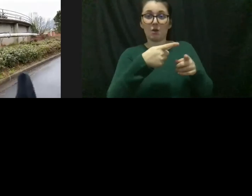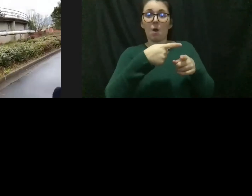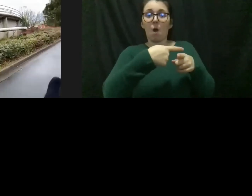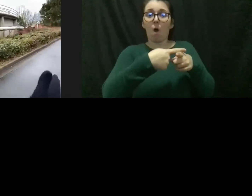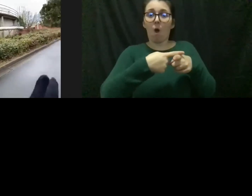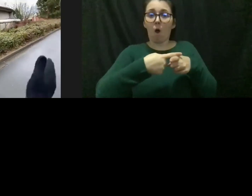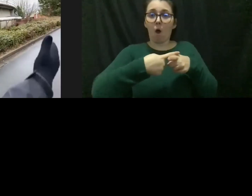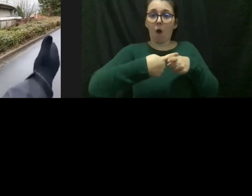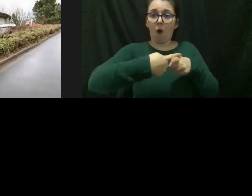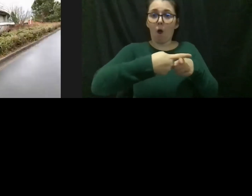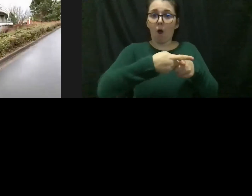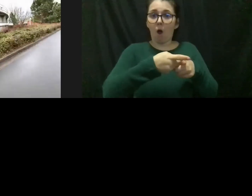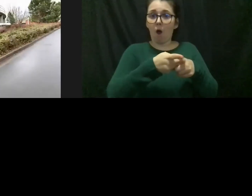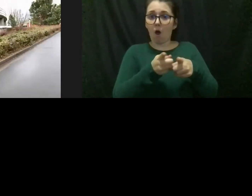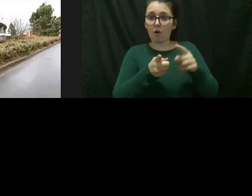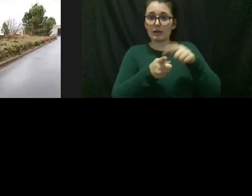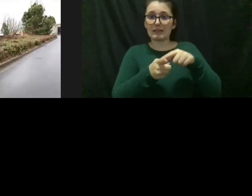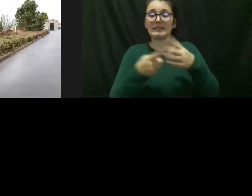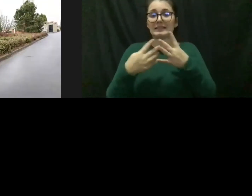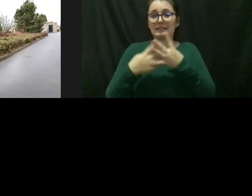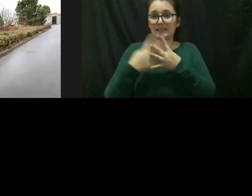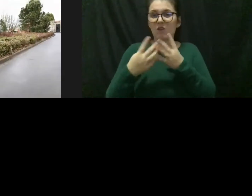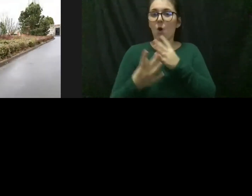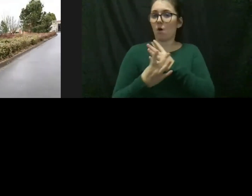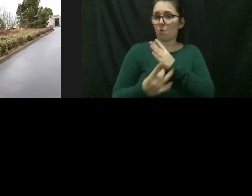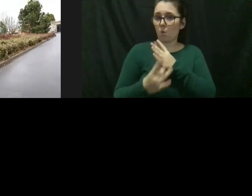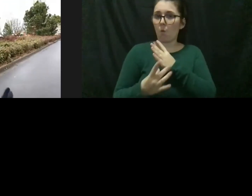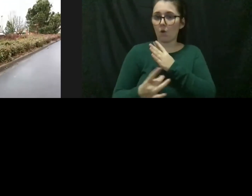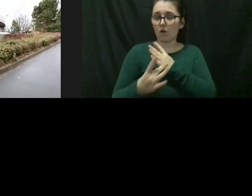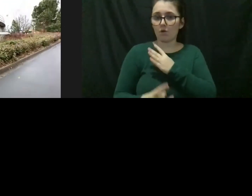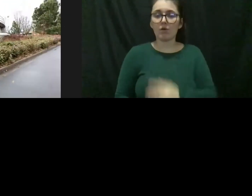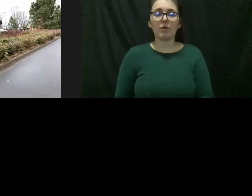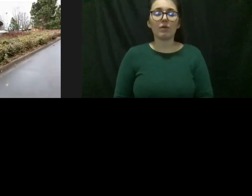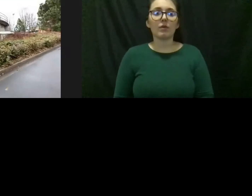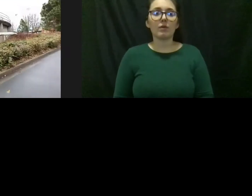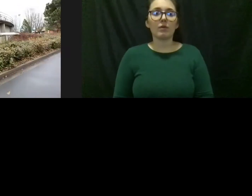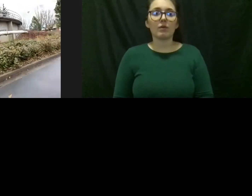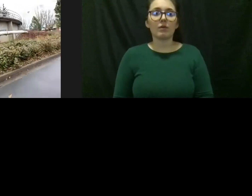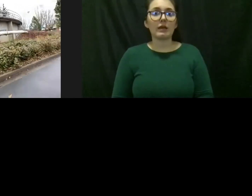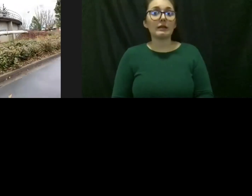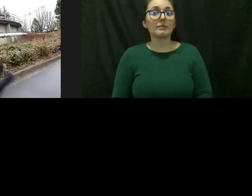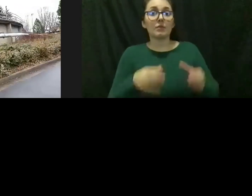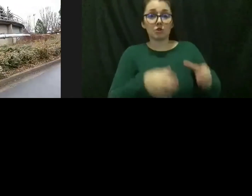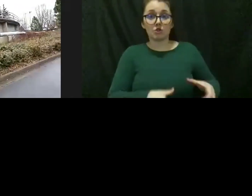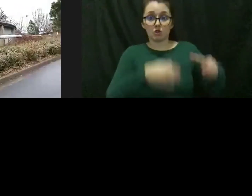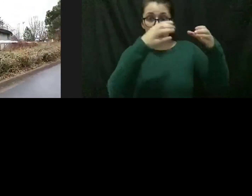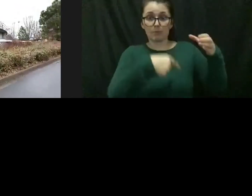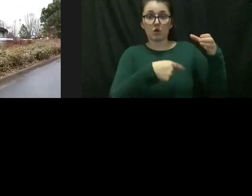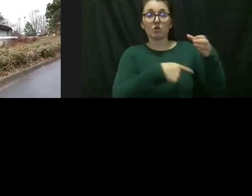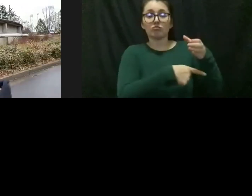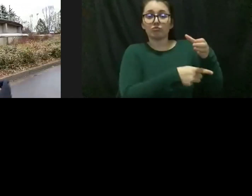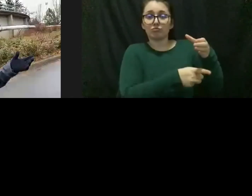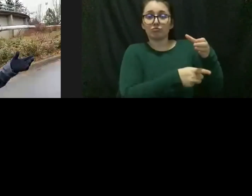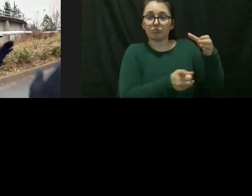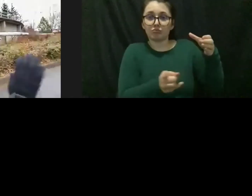that sifts off fat, oils, and greases. Okay. And there's an arm in the bottom of this chamber that pushes all the solids